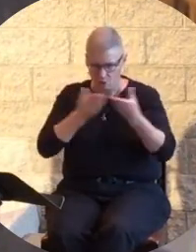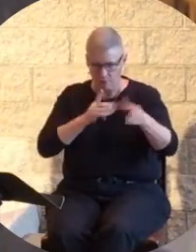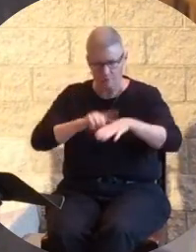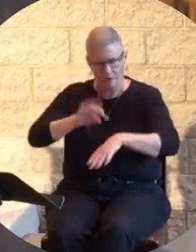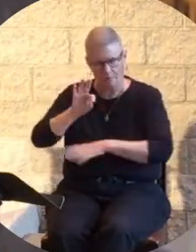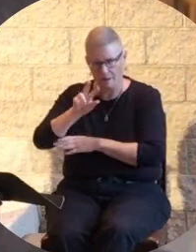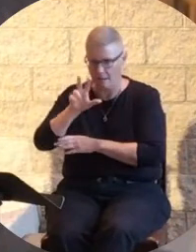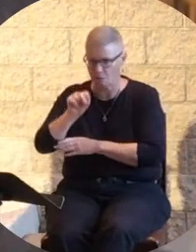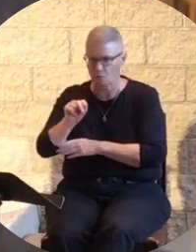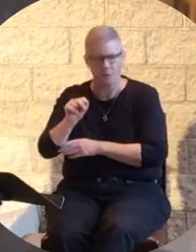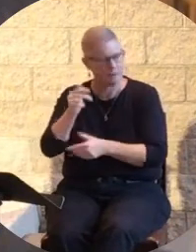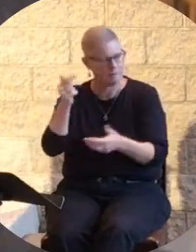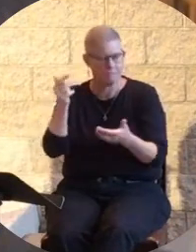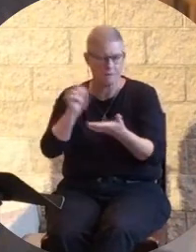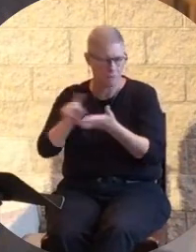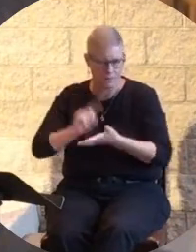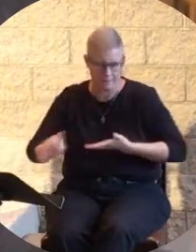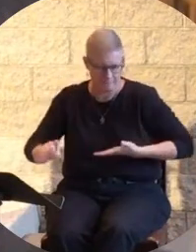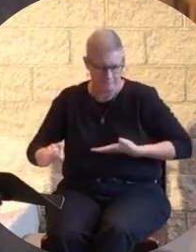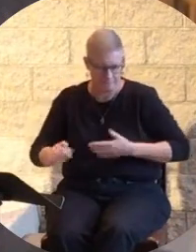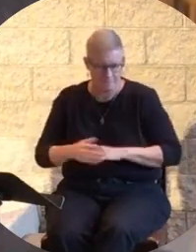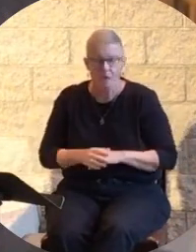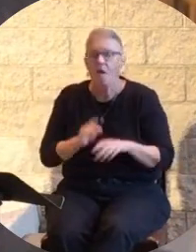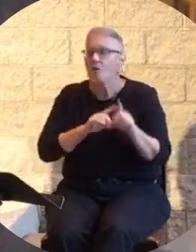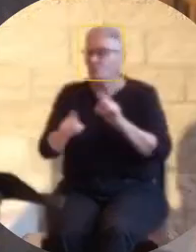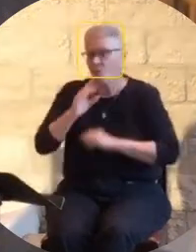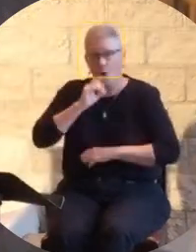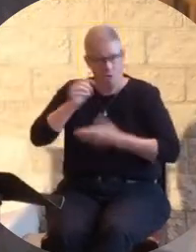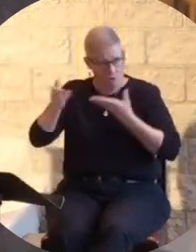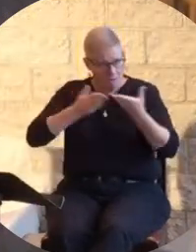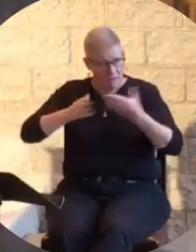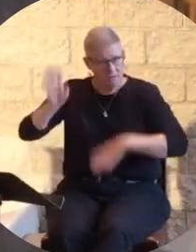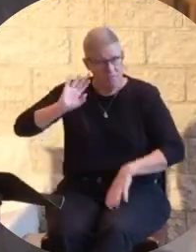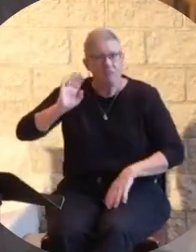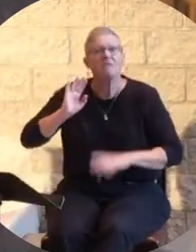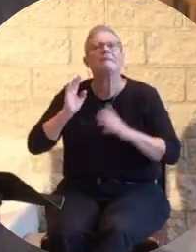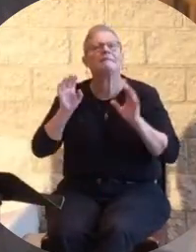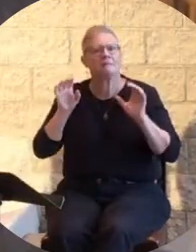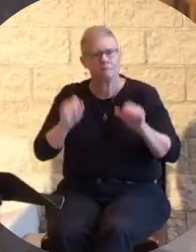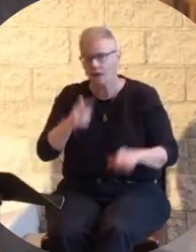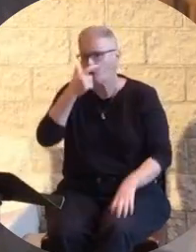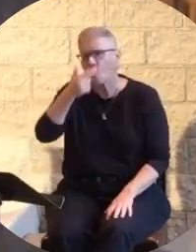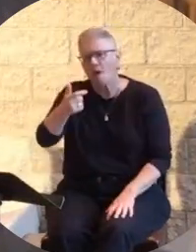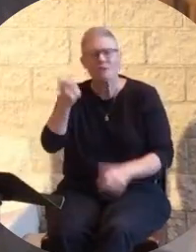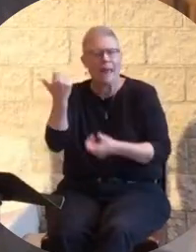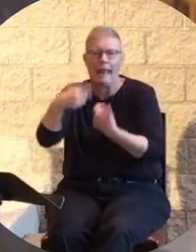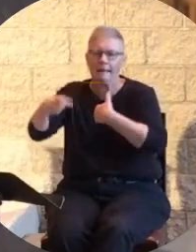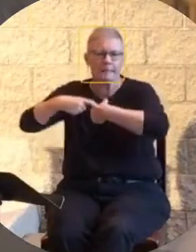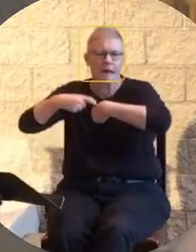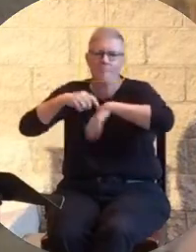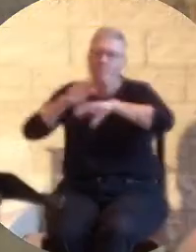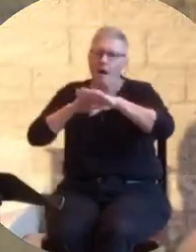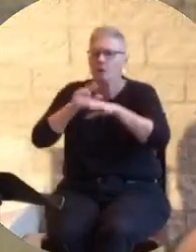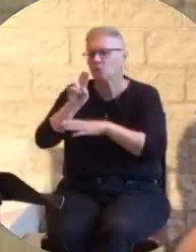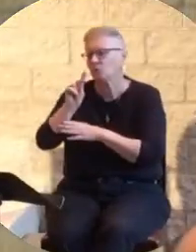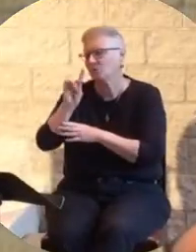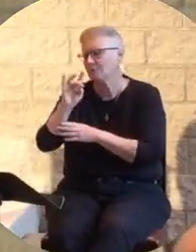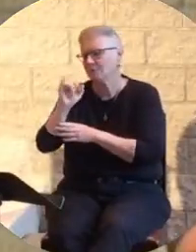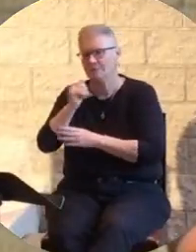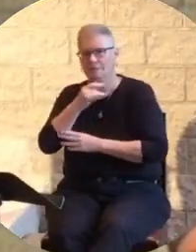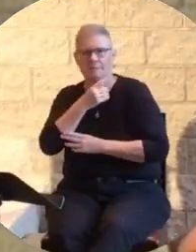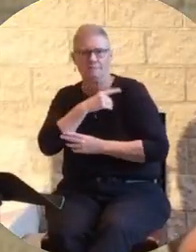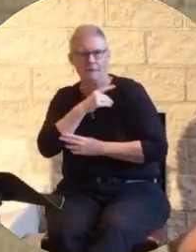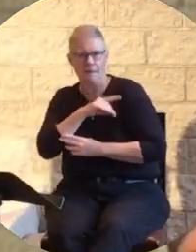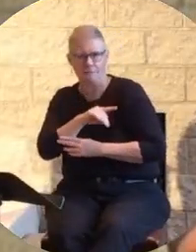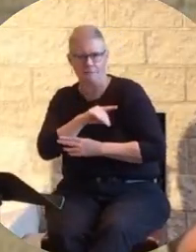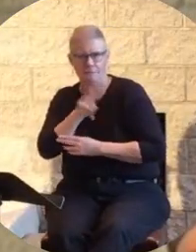Time every week, and the archives of our past services are available anytime on our Unity Minneapolis website.